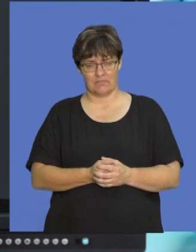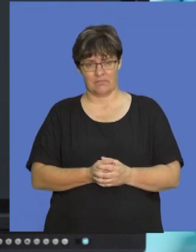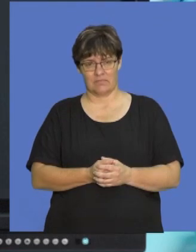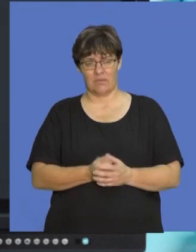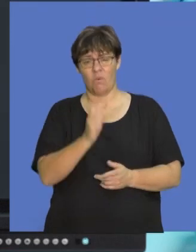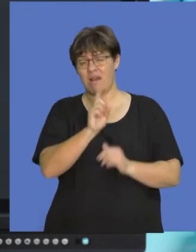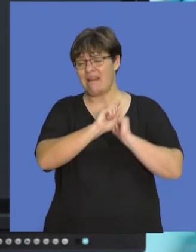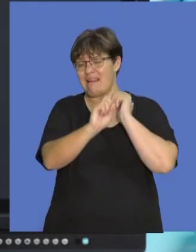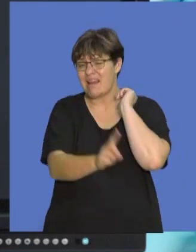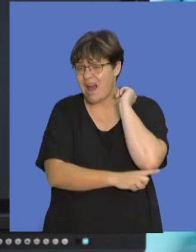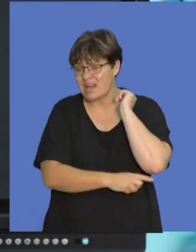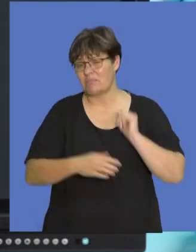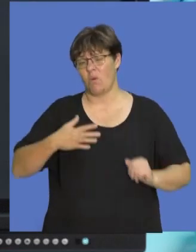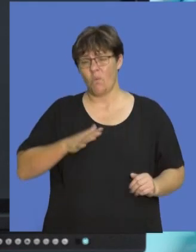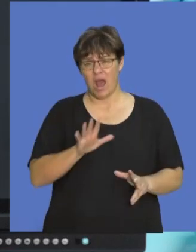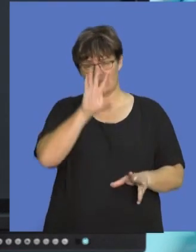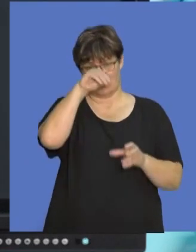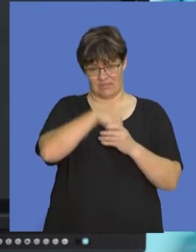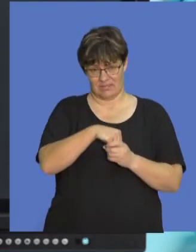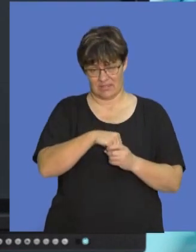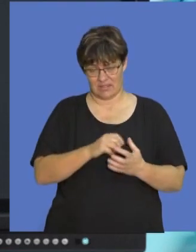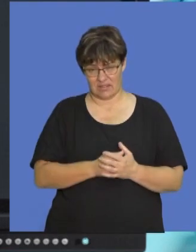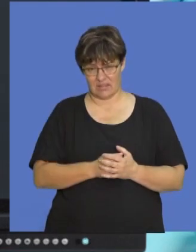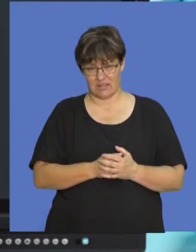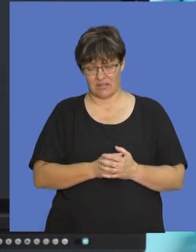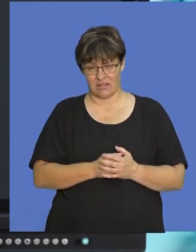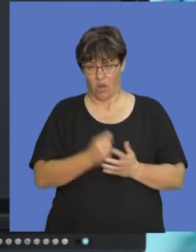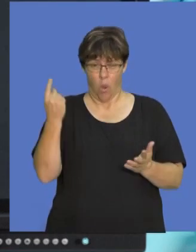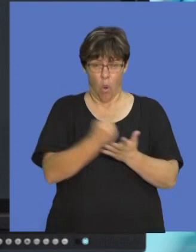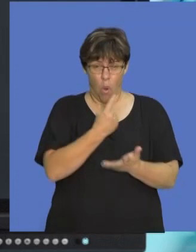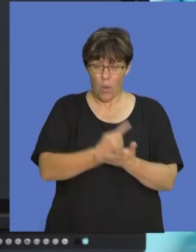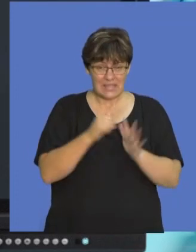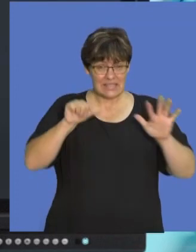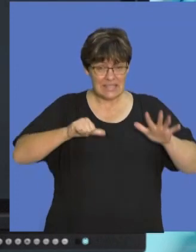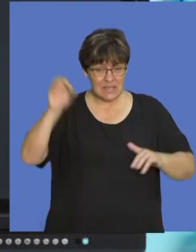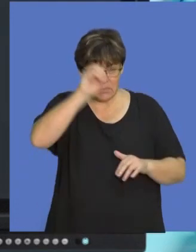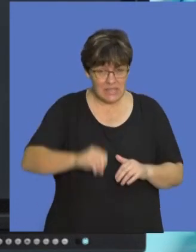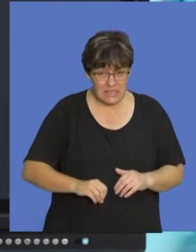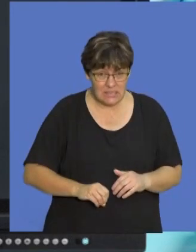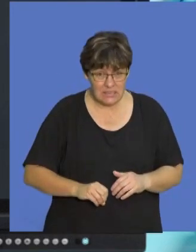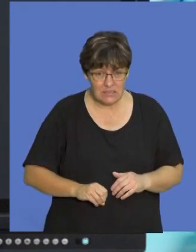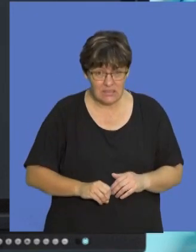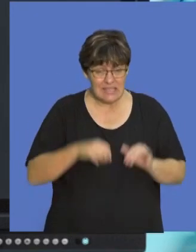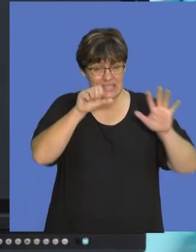Guys, there's one last little thing that I want to tie together. Is it always going to be 16%?